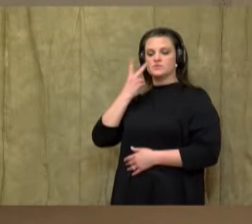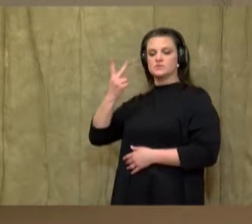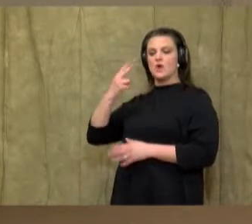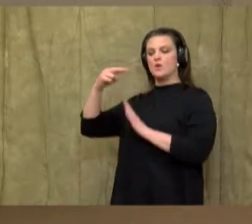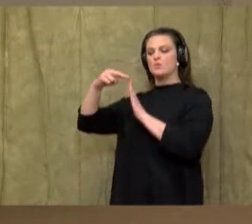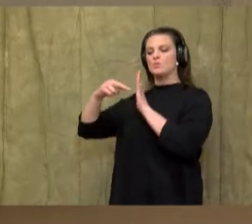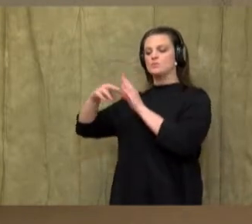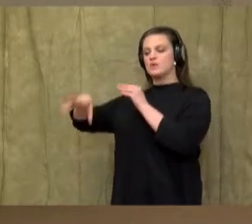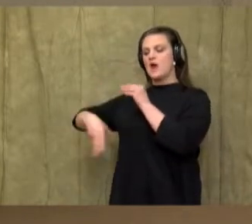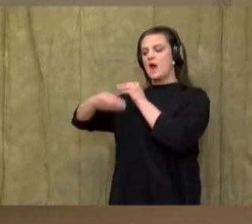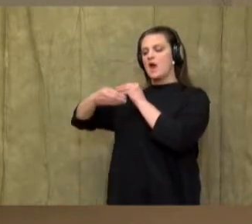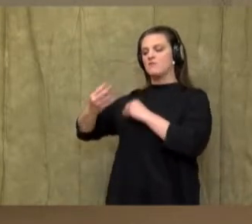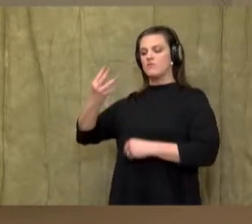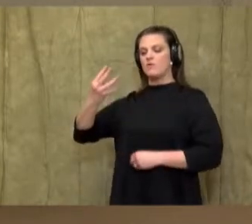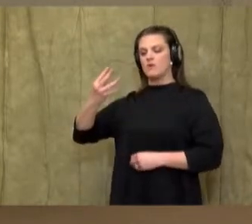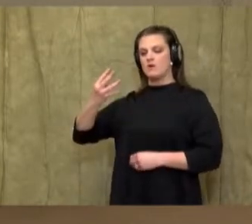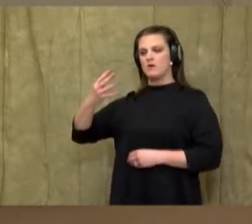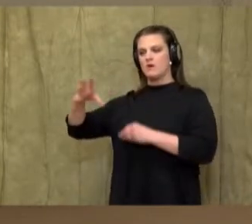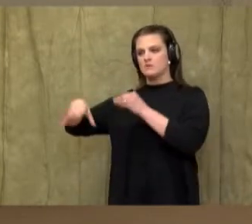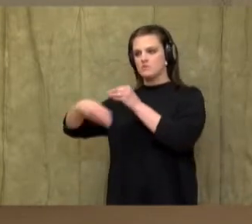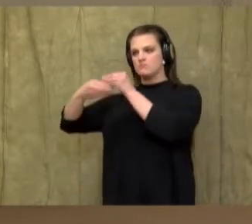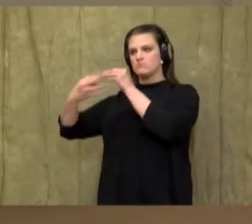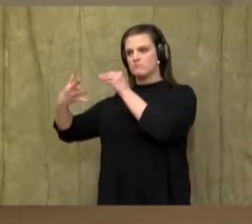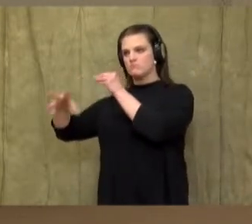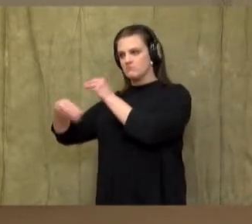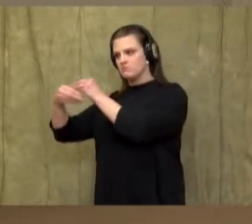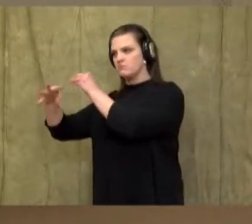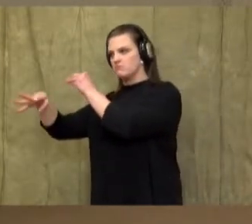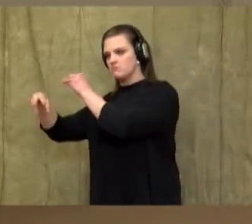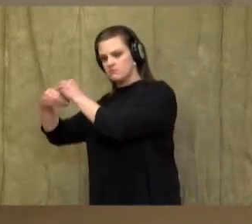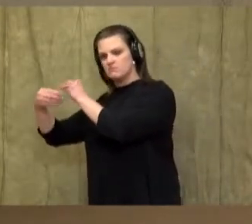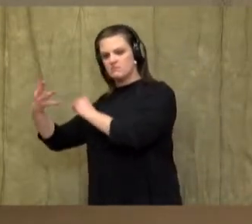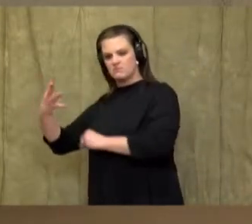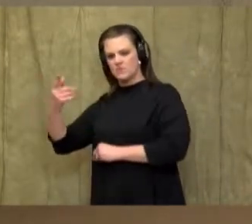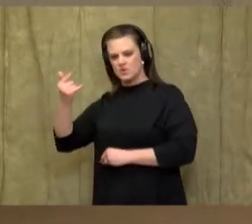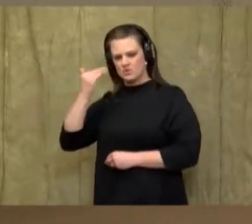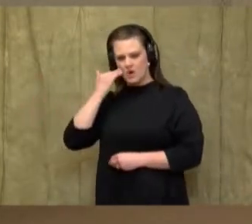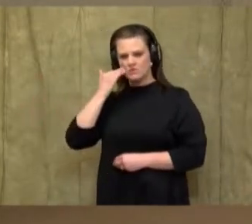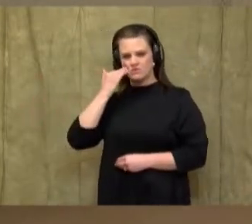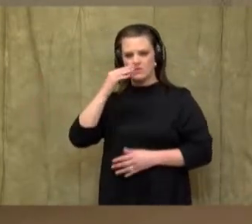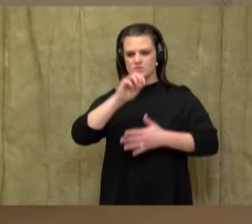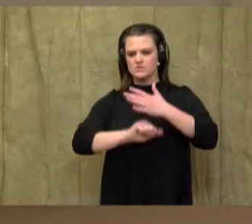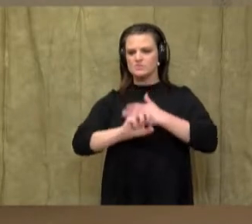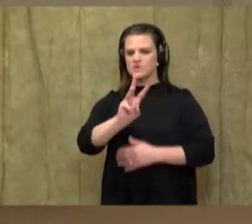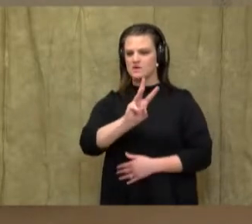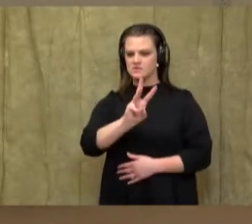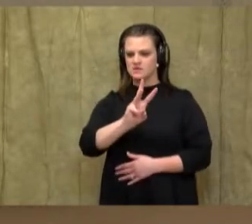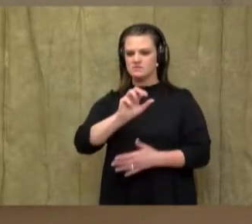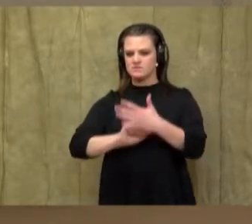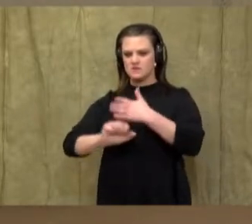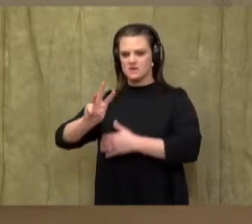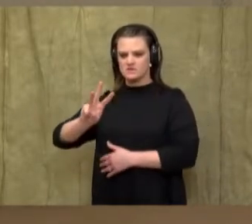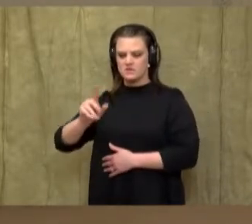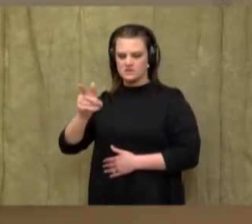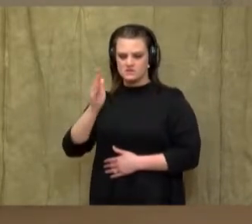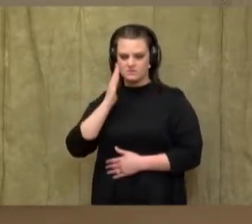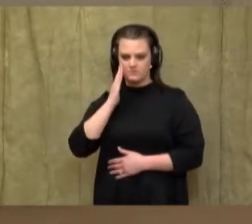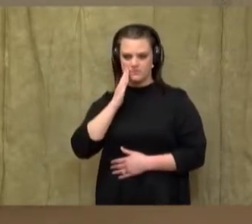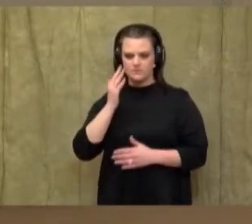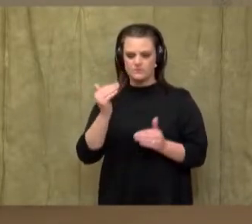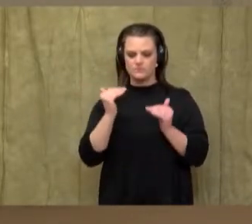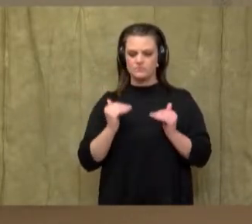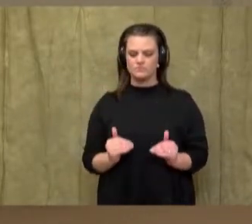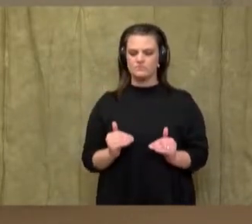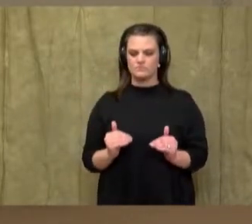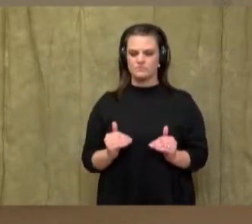Add 4, add 6, subtract 4. And then corresponding terms. So these are the two I